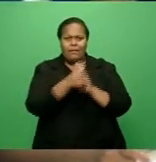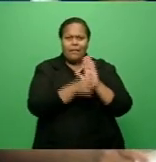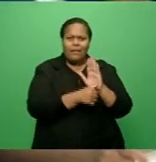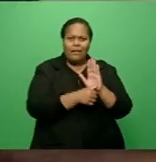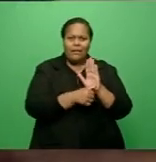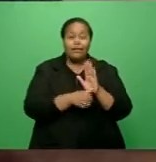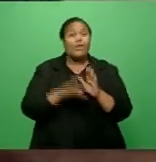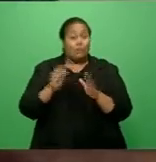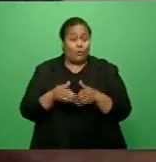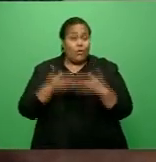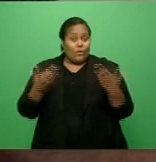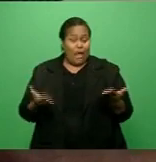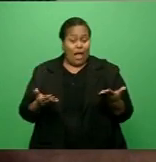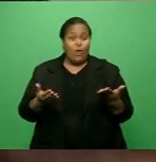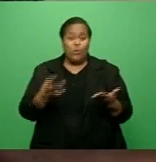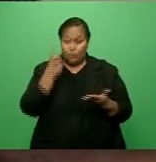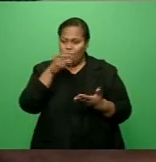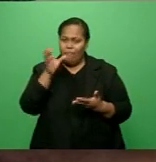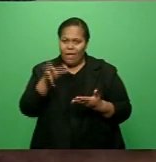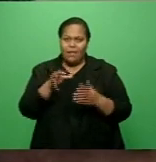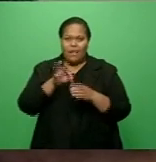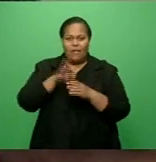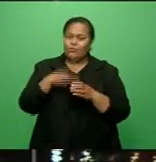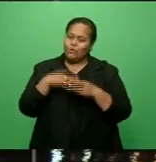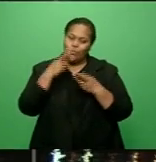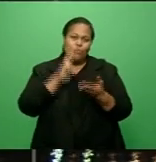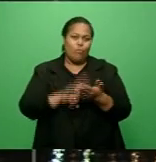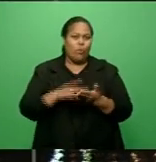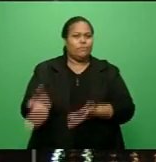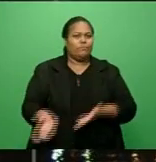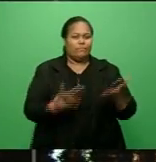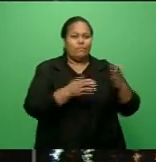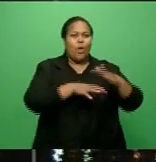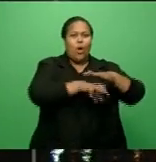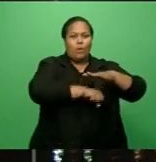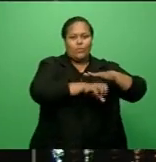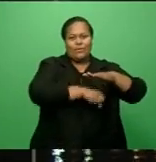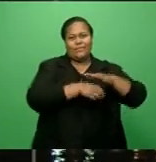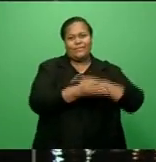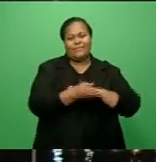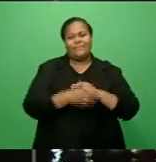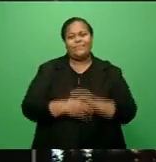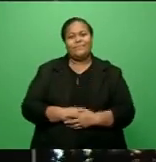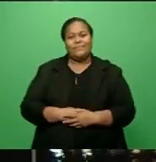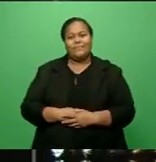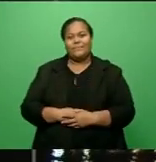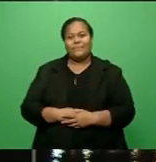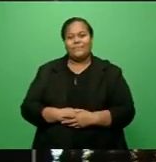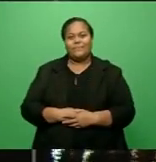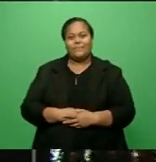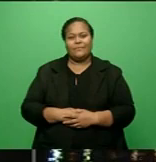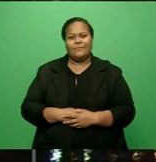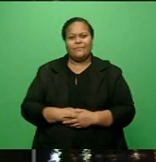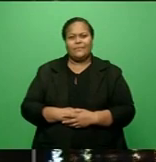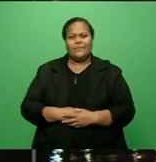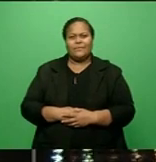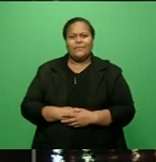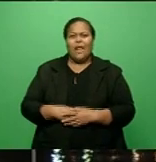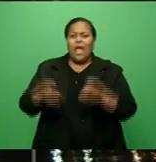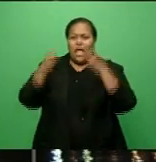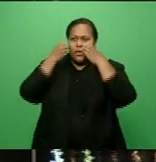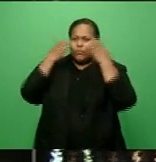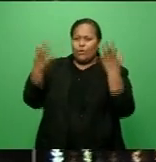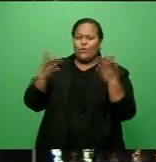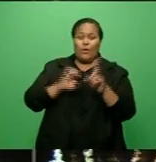has today referred the matter to FICAC. Prolonged exposure to a strenuous environment caused